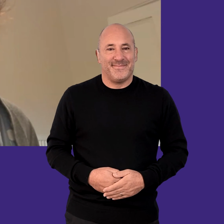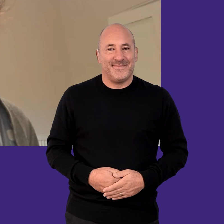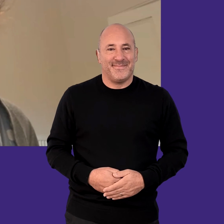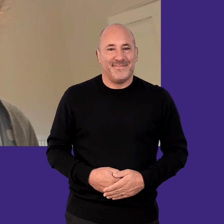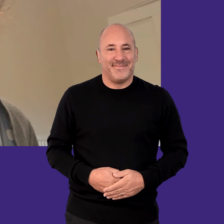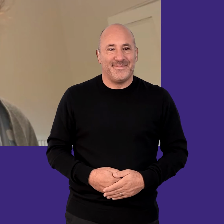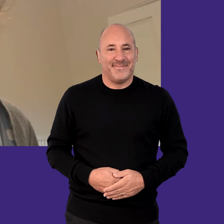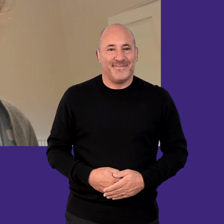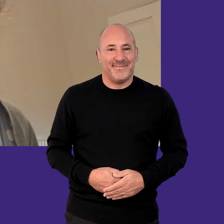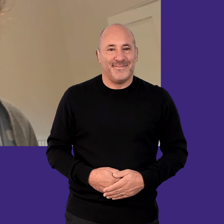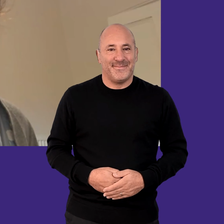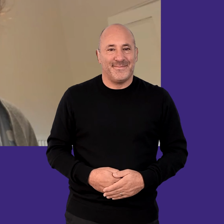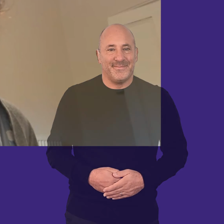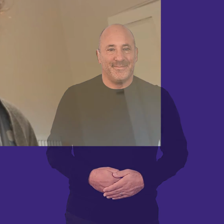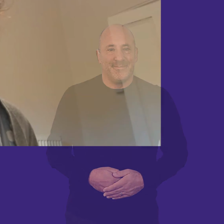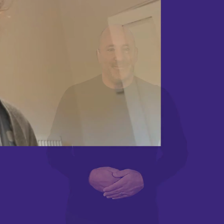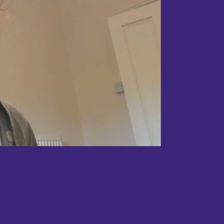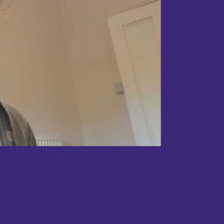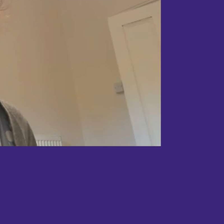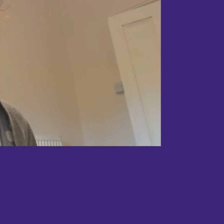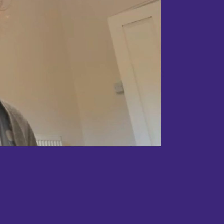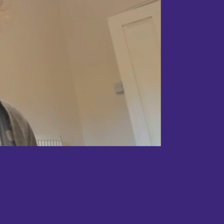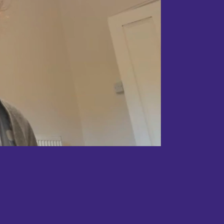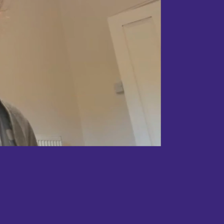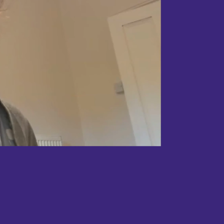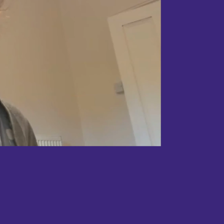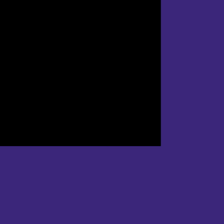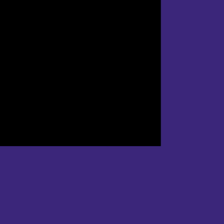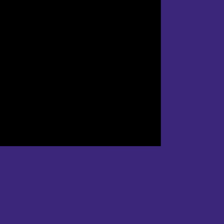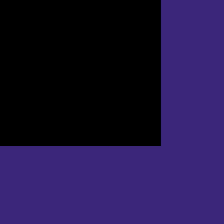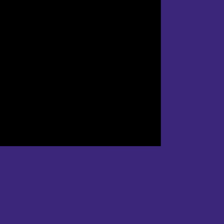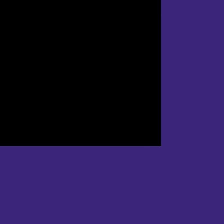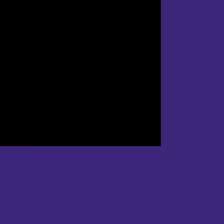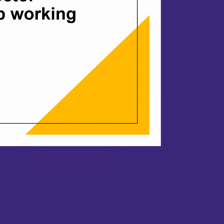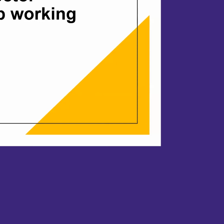her at the top of the screen.